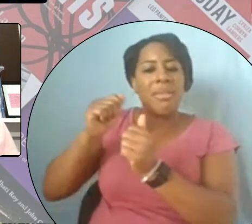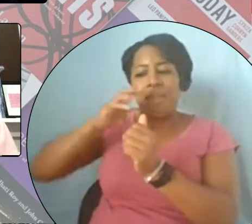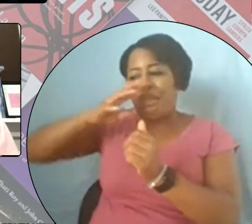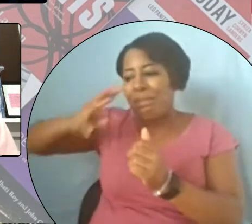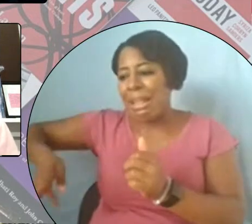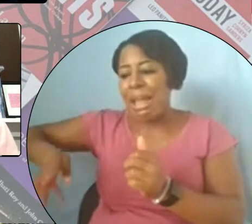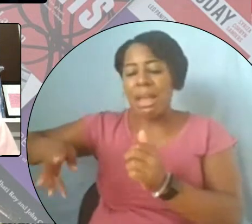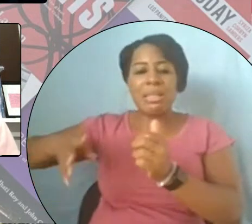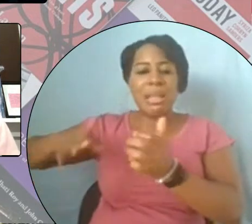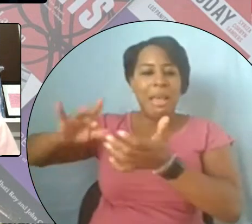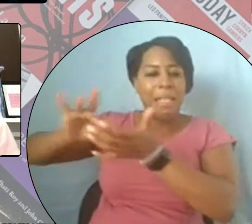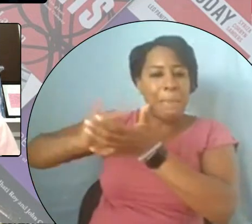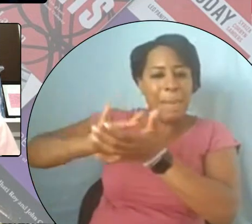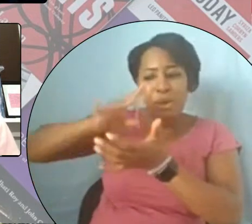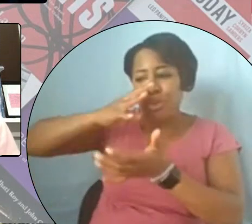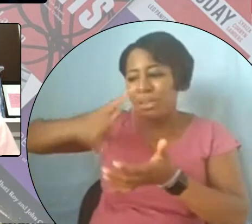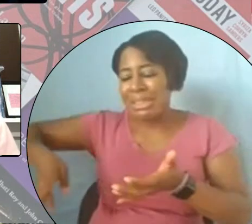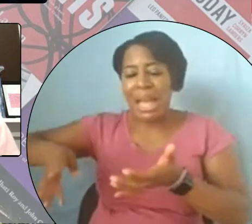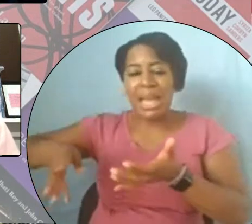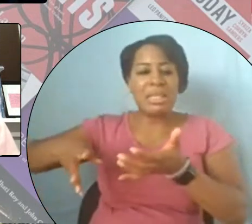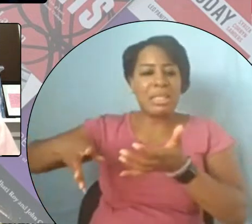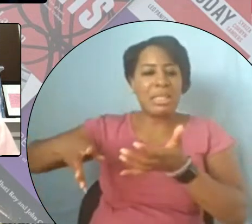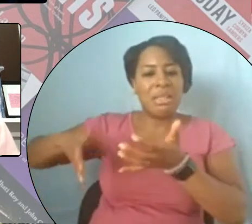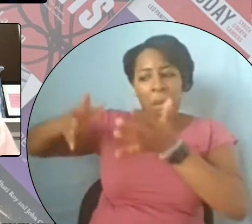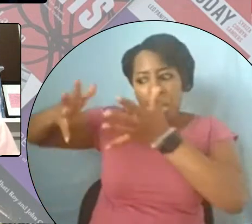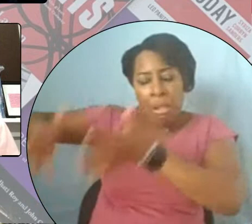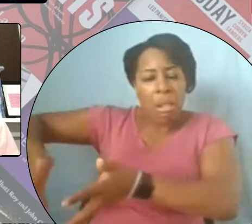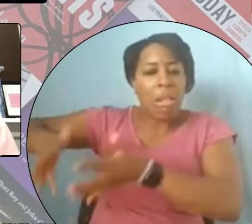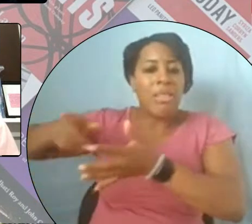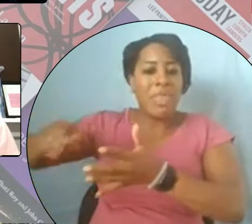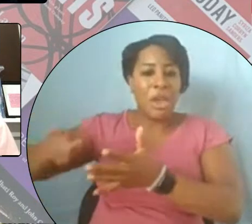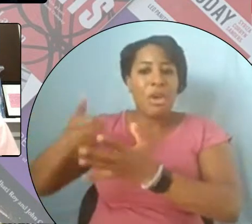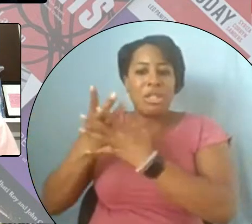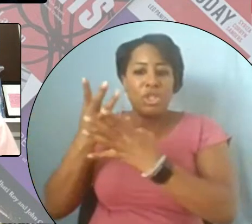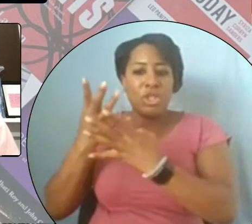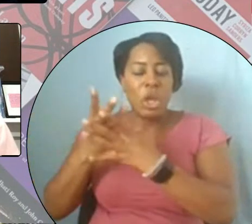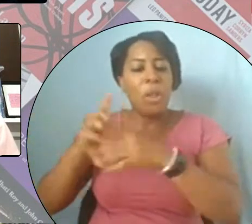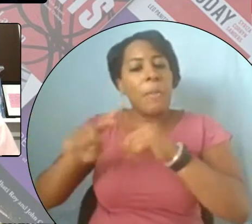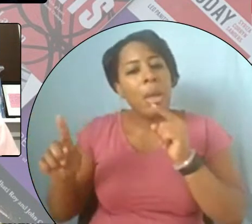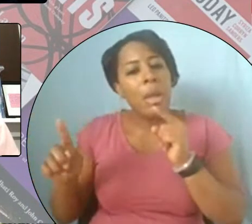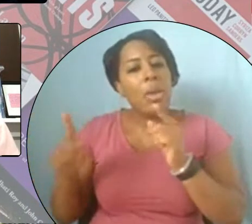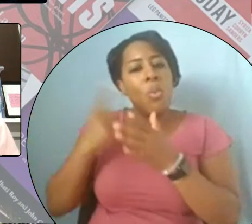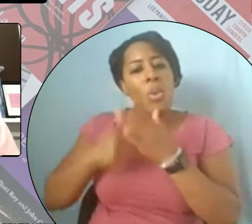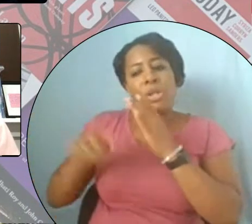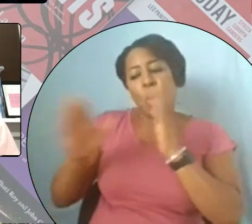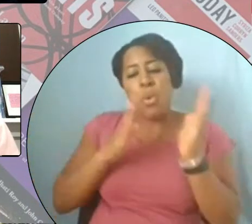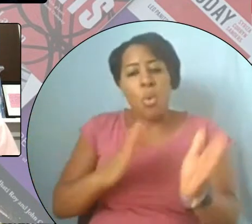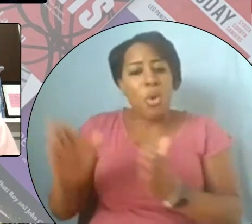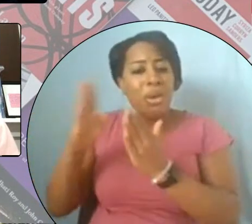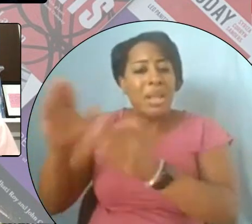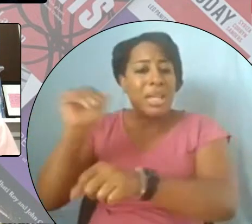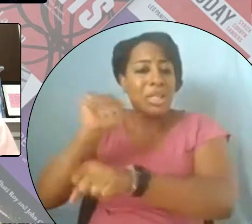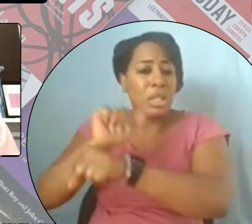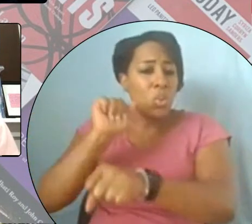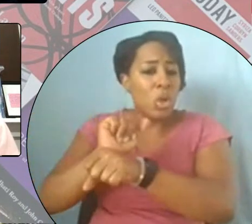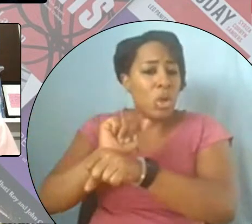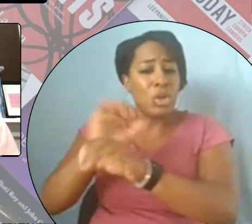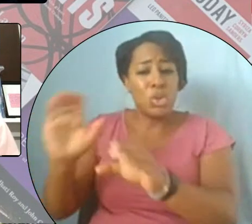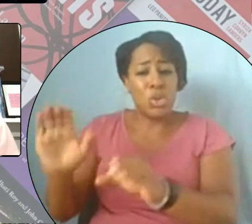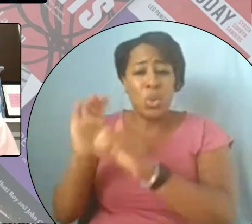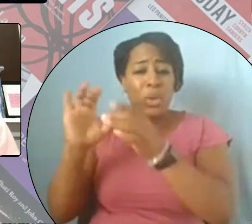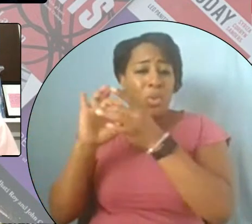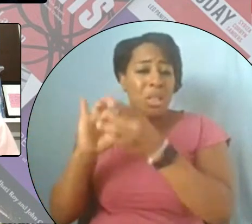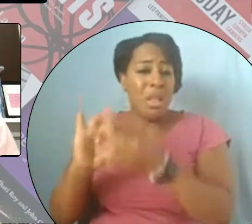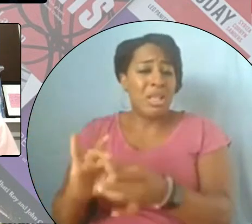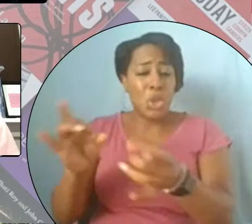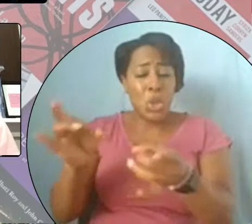we don't have to go in any particular order, but what do you think, or what is your organizing work doing around the horrific and deadly